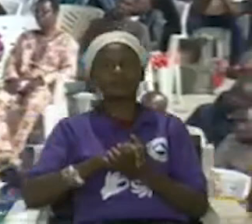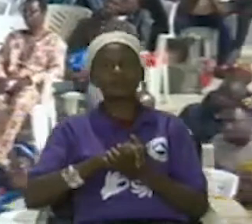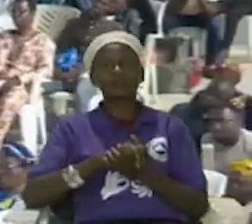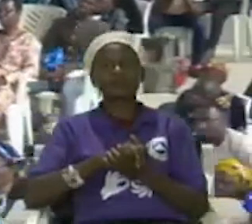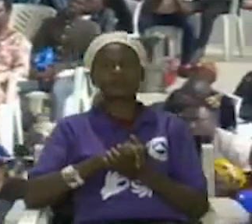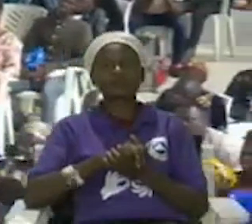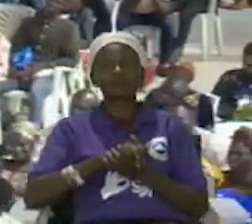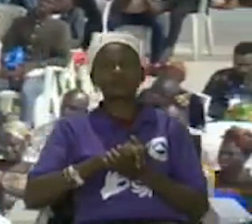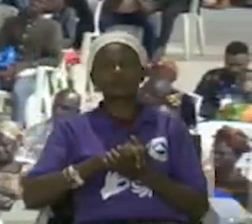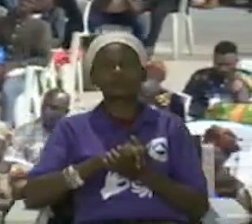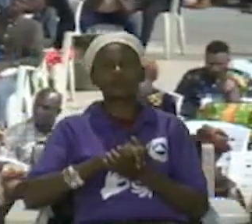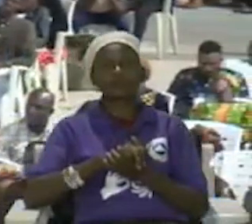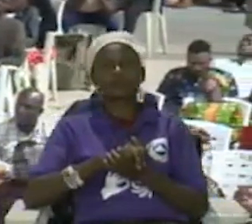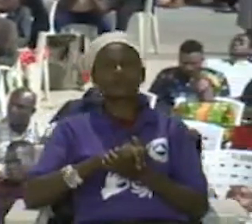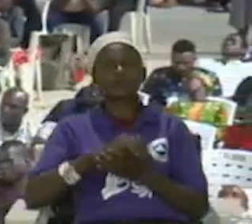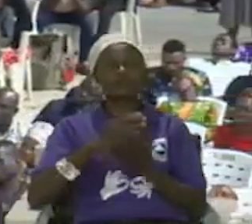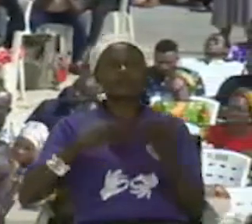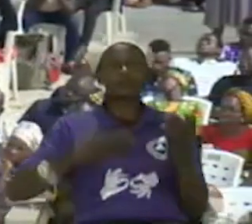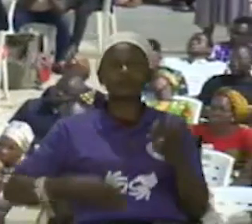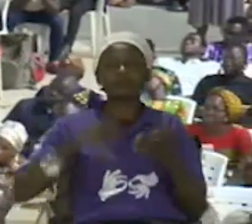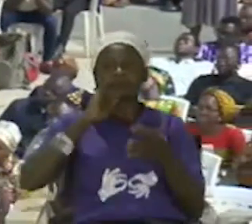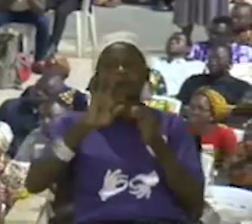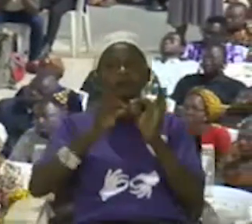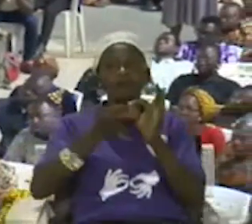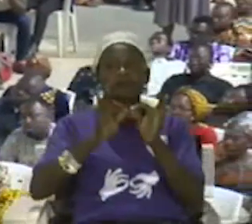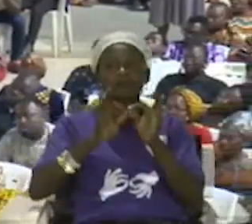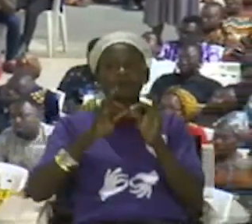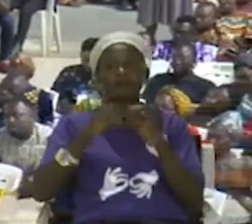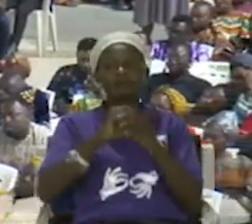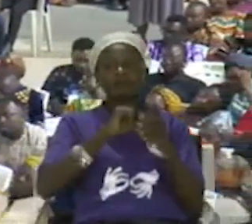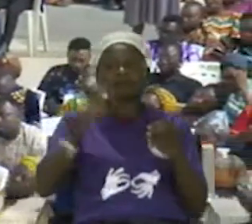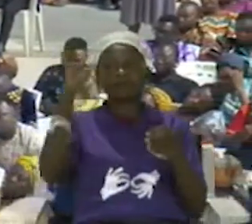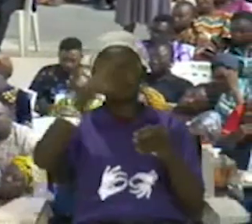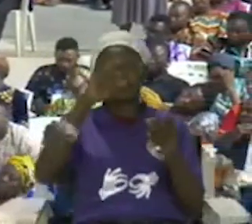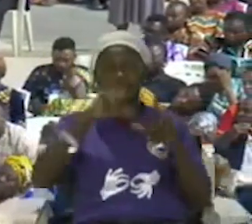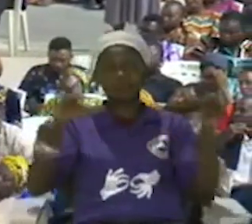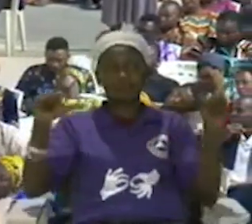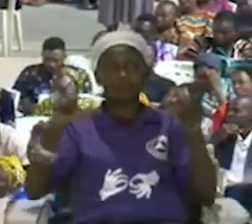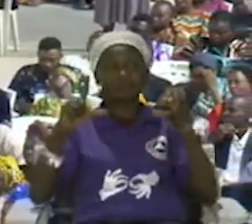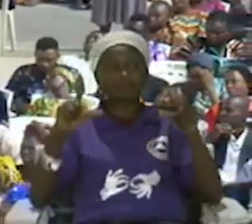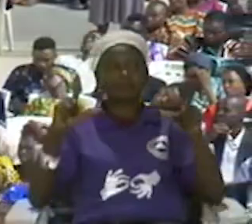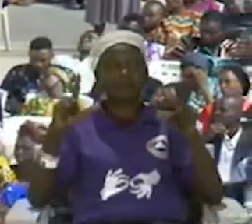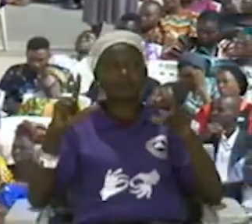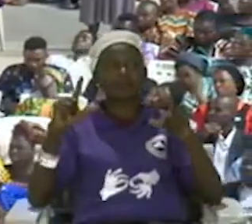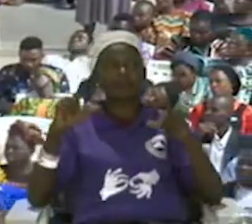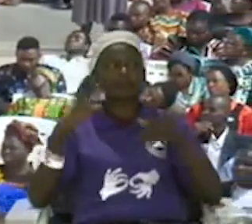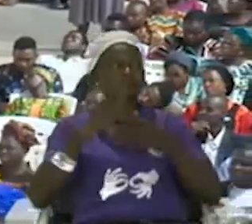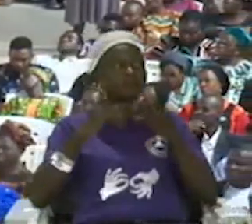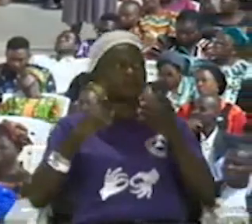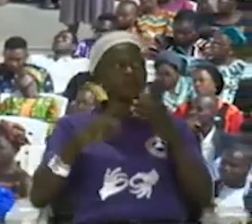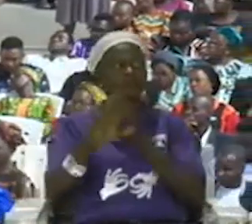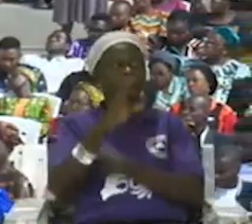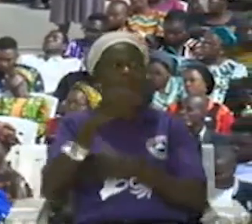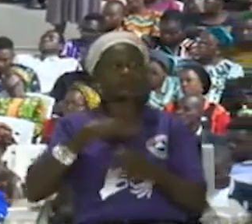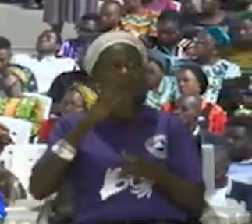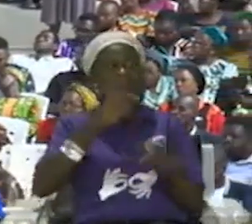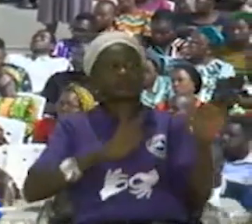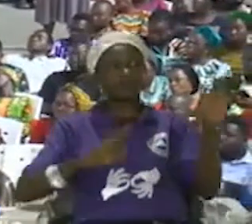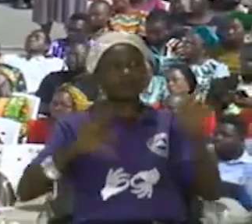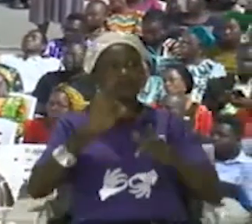Somebody is interpreting in a strange language over there. God have mercy.